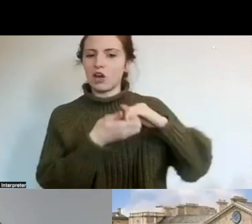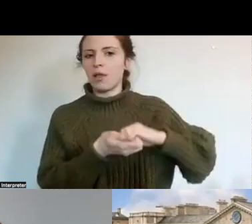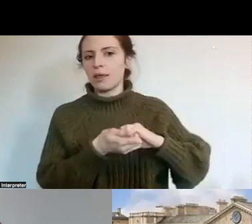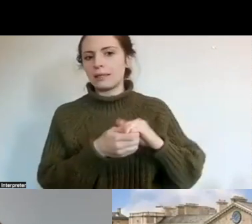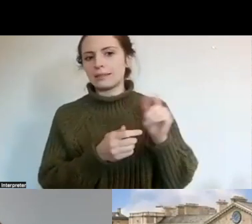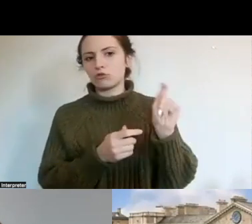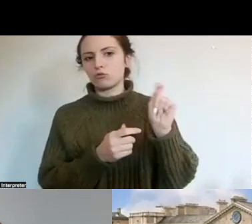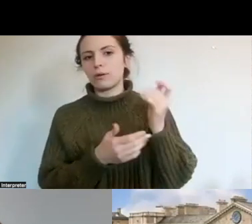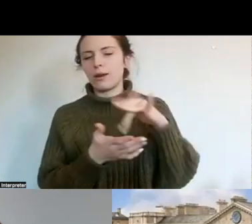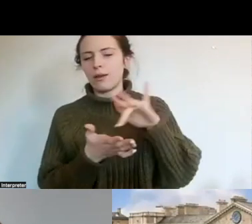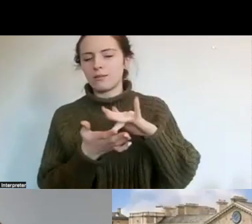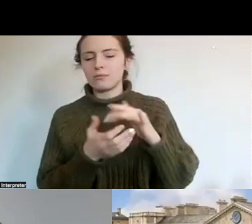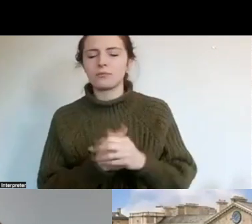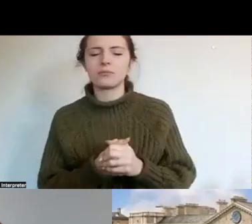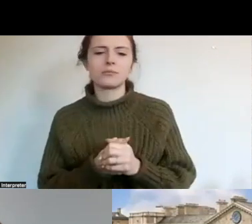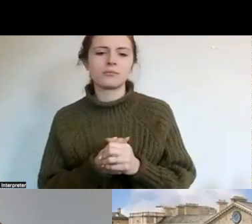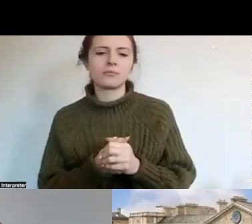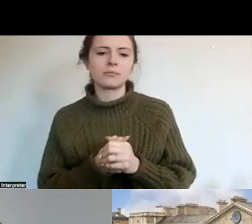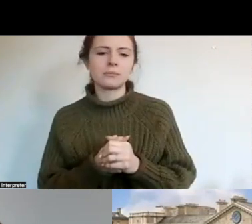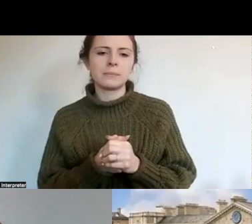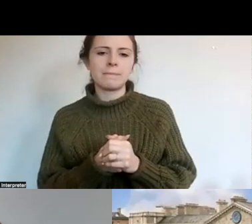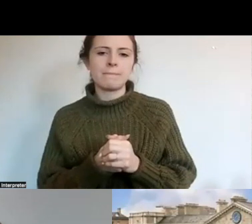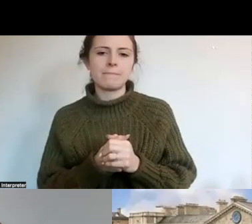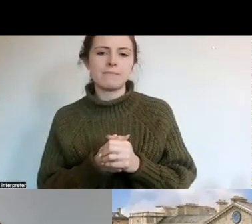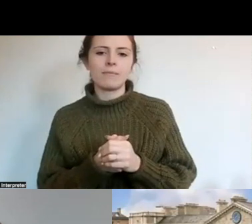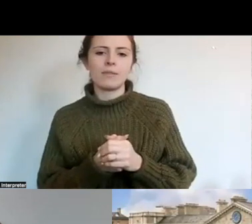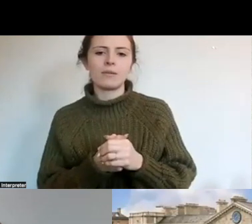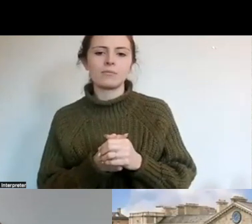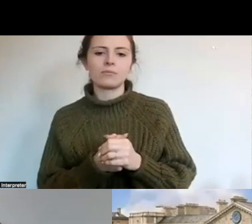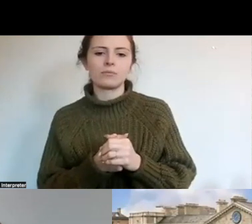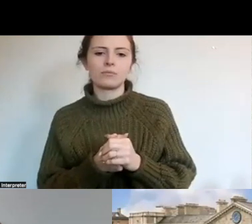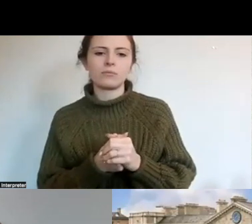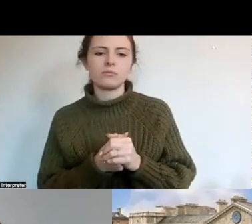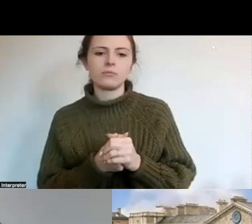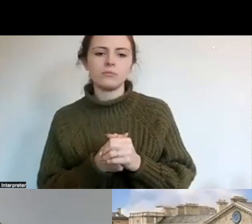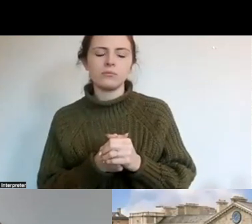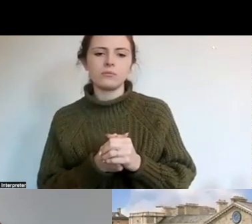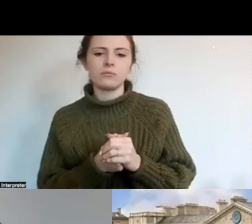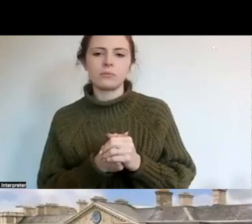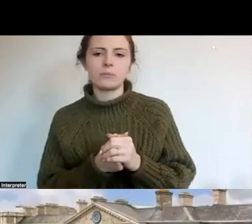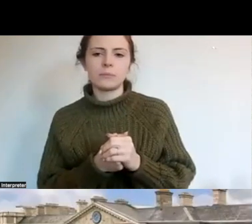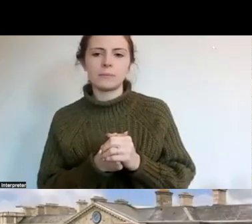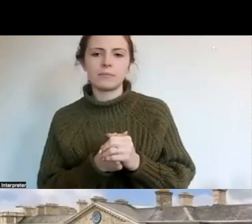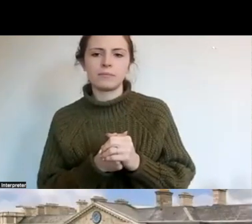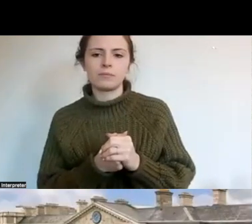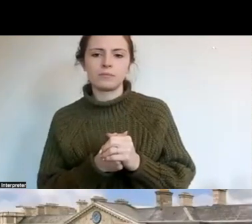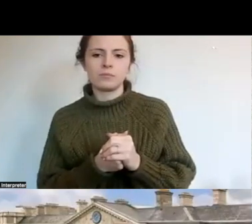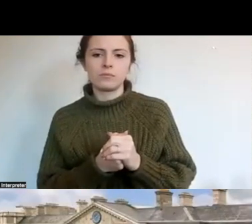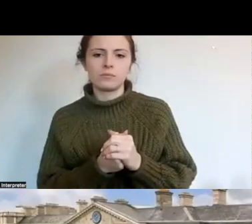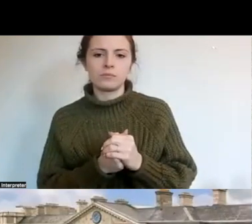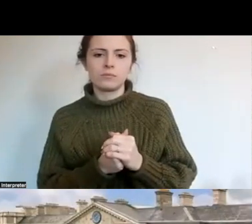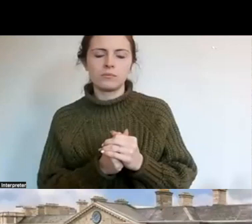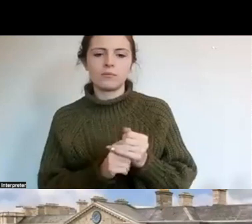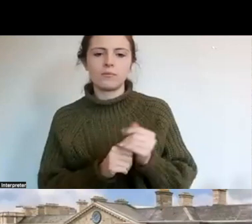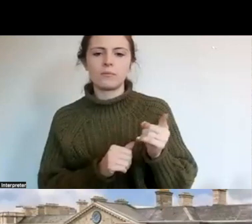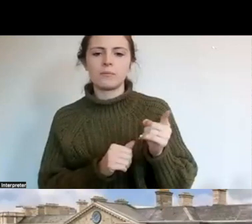College. Maureen Byrne is a family member whose son receives intellectual disability service, and we're delighted to have you